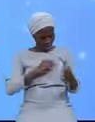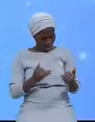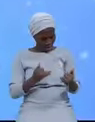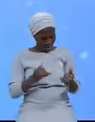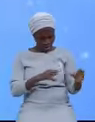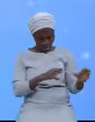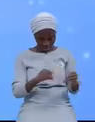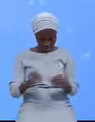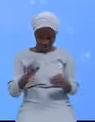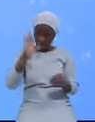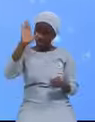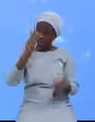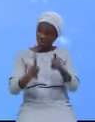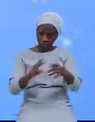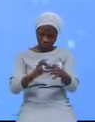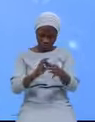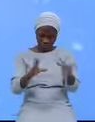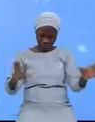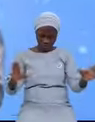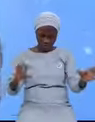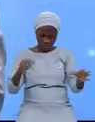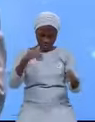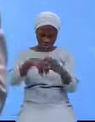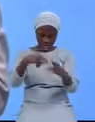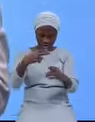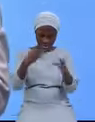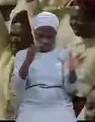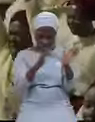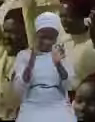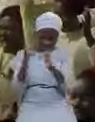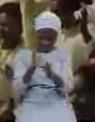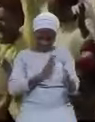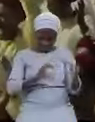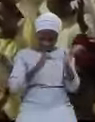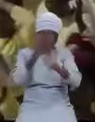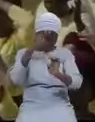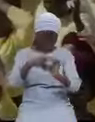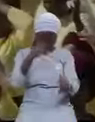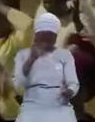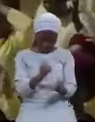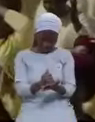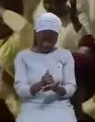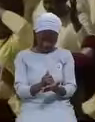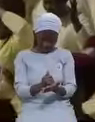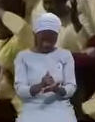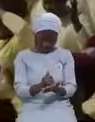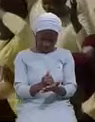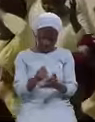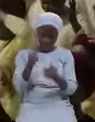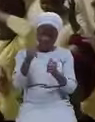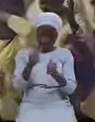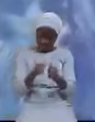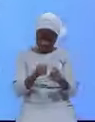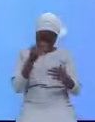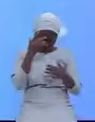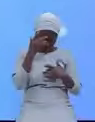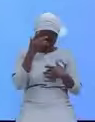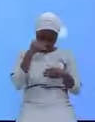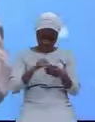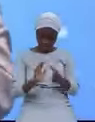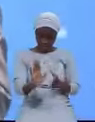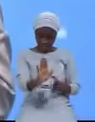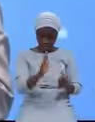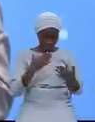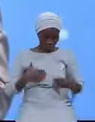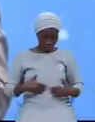free in the name of Jesus Christ. Every sickness in your body,